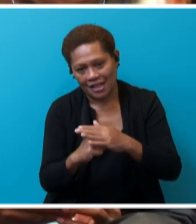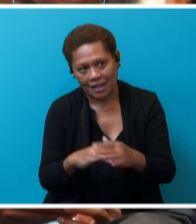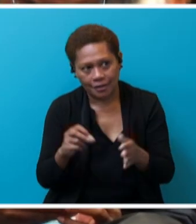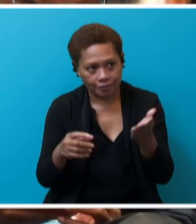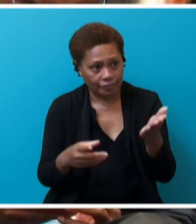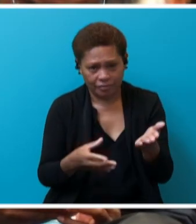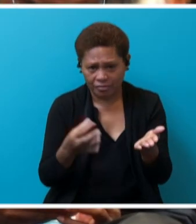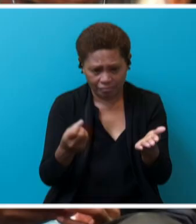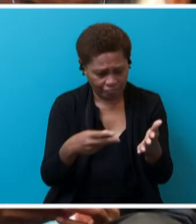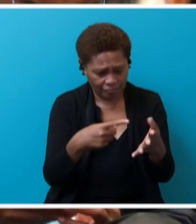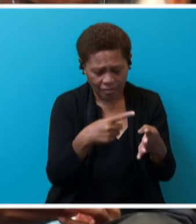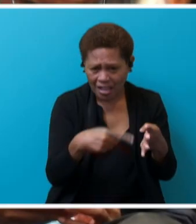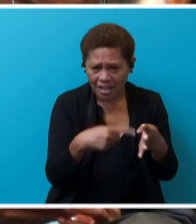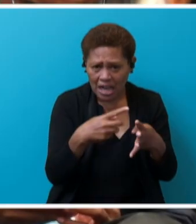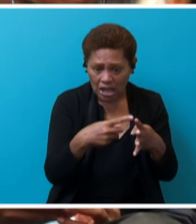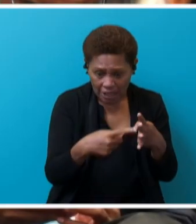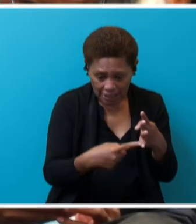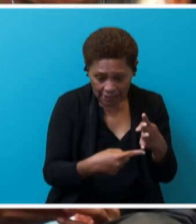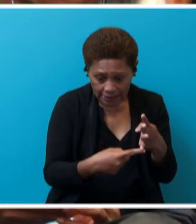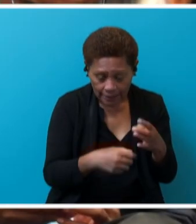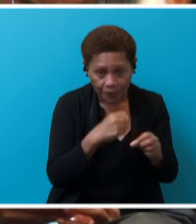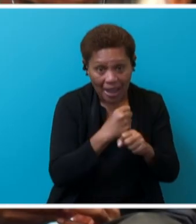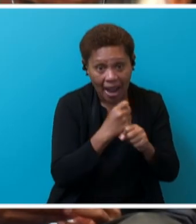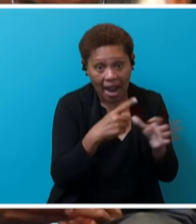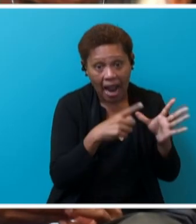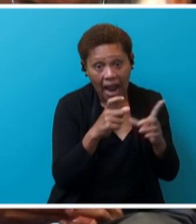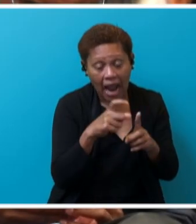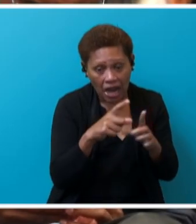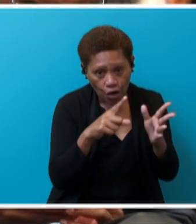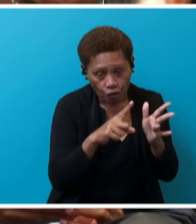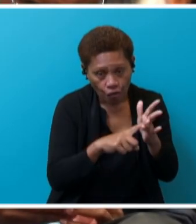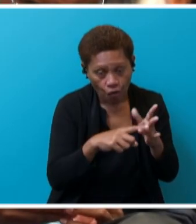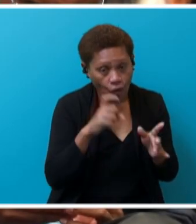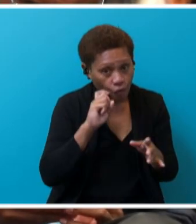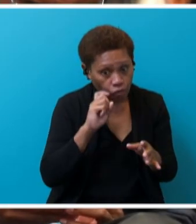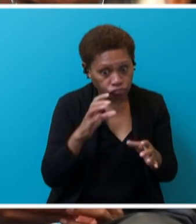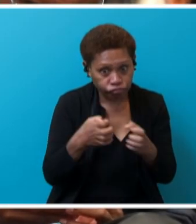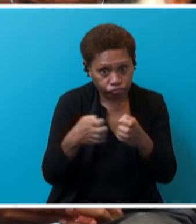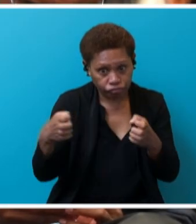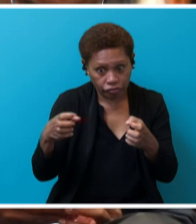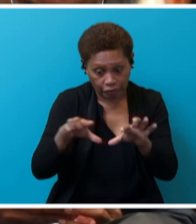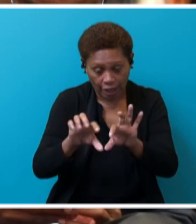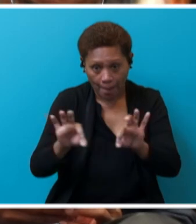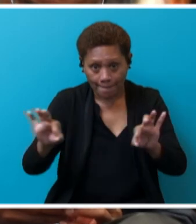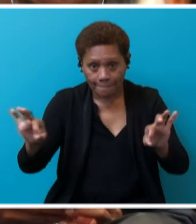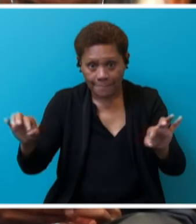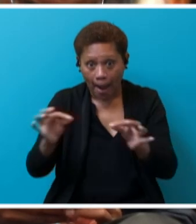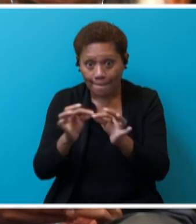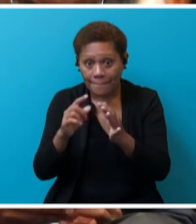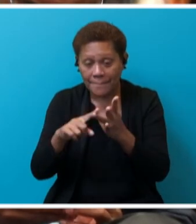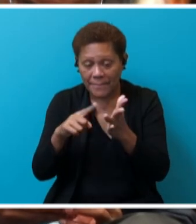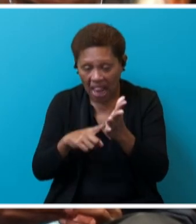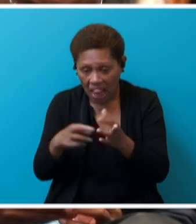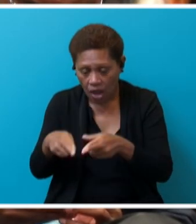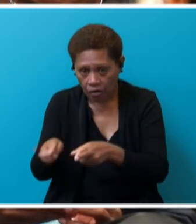For example, the Eastern Nanangando Water Treatment Plant upgrade, extended pipelines below road, and numerous others.